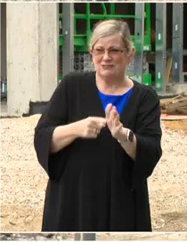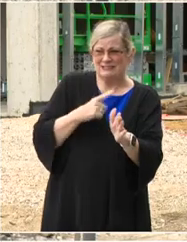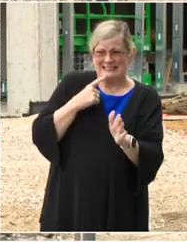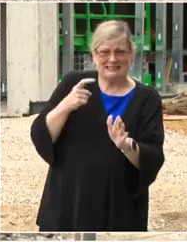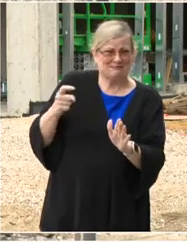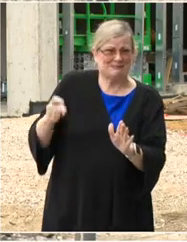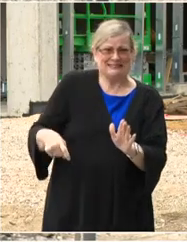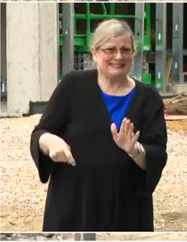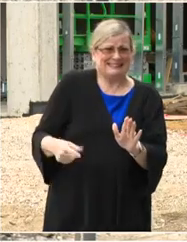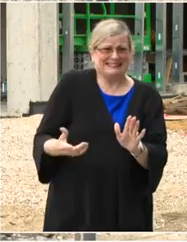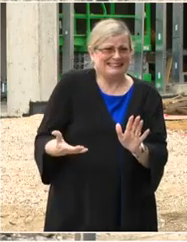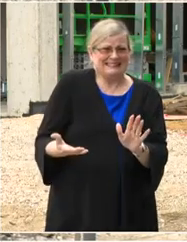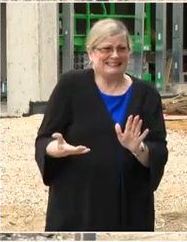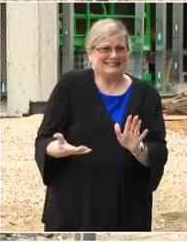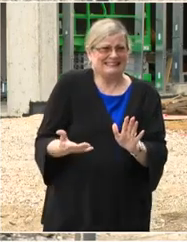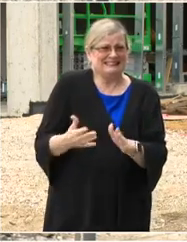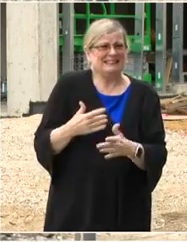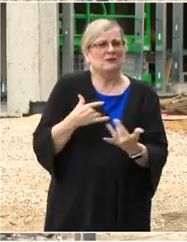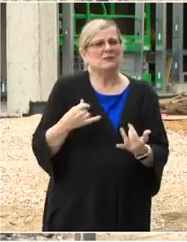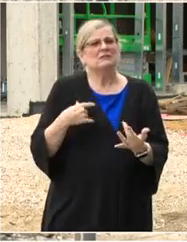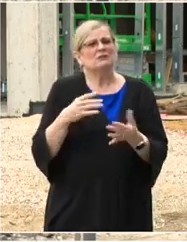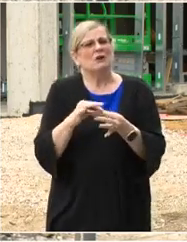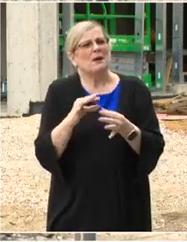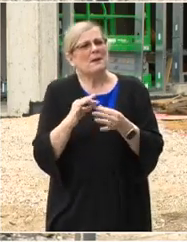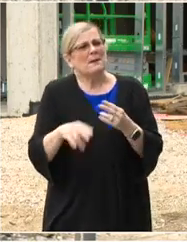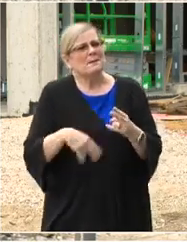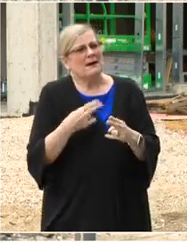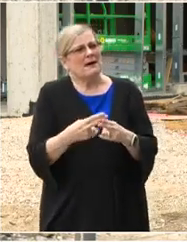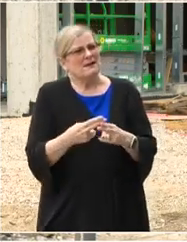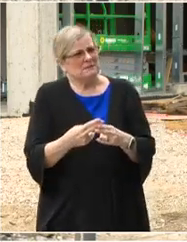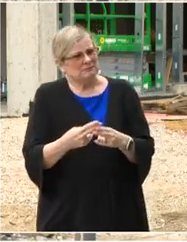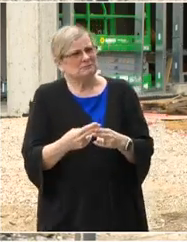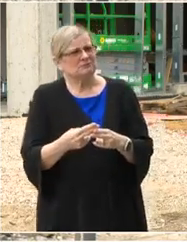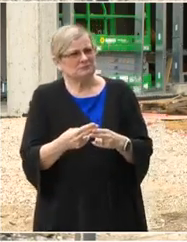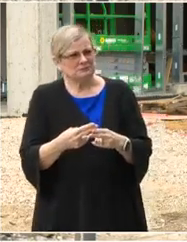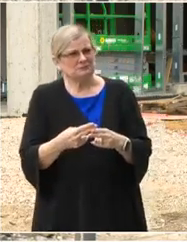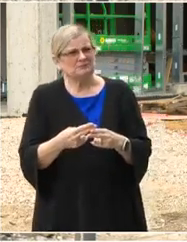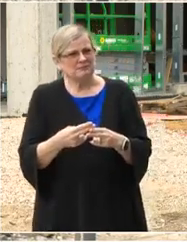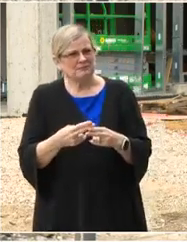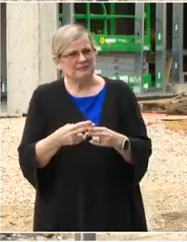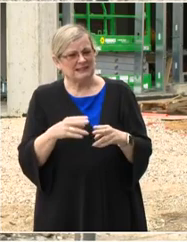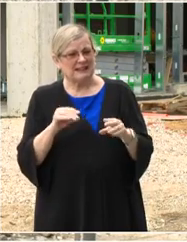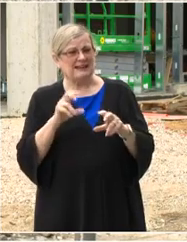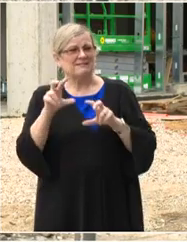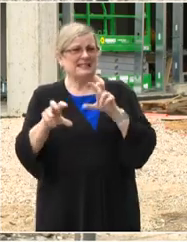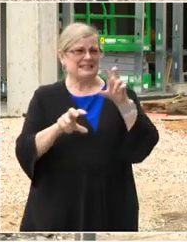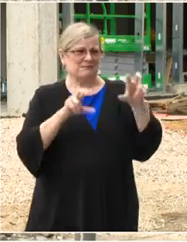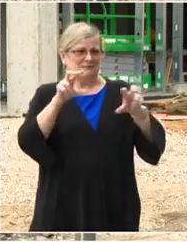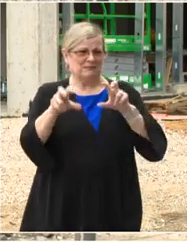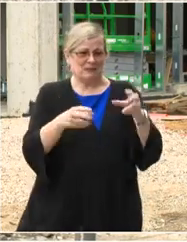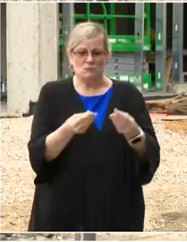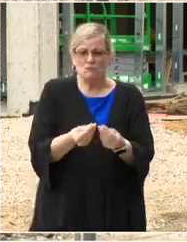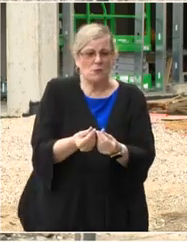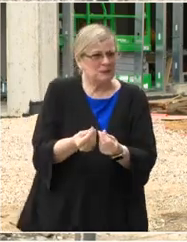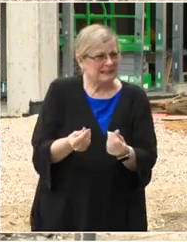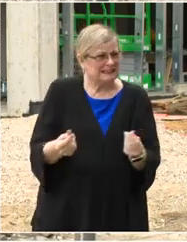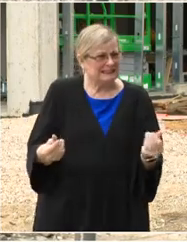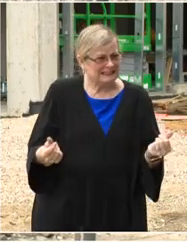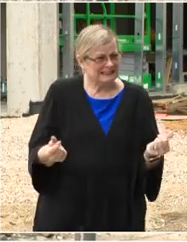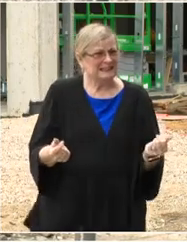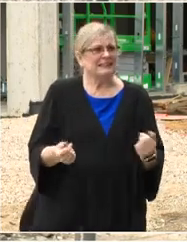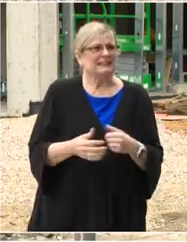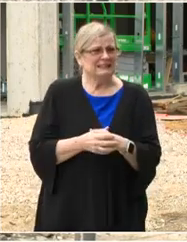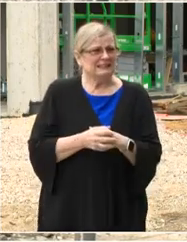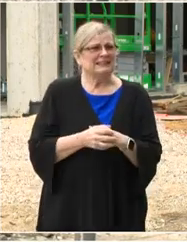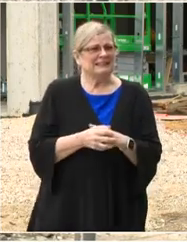And now we're talking about investment properties I know I'm